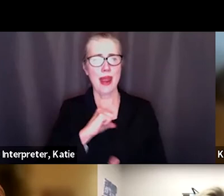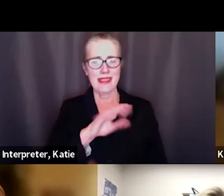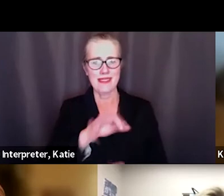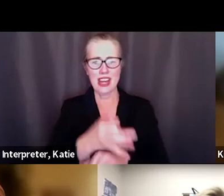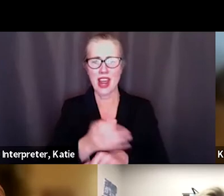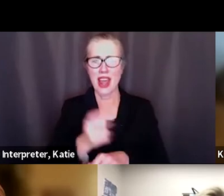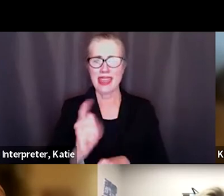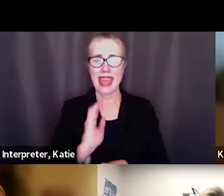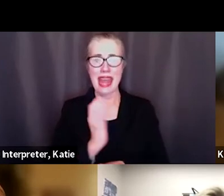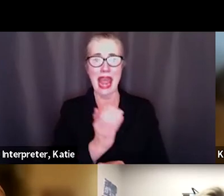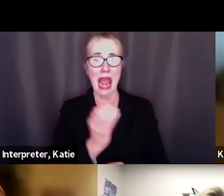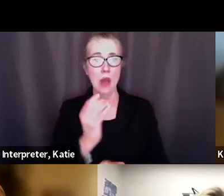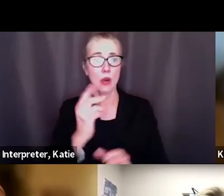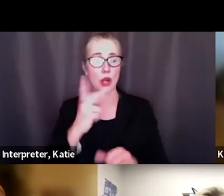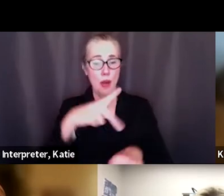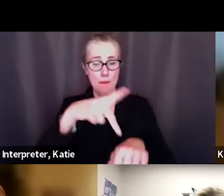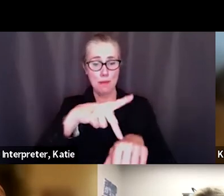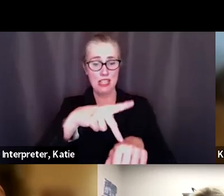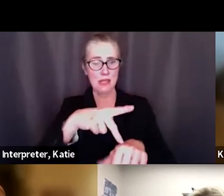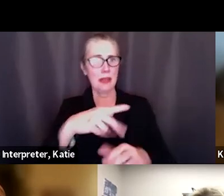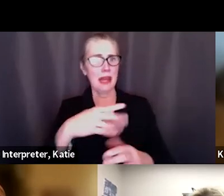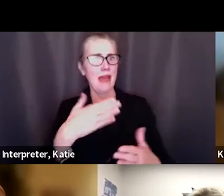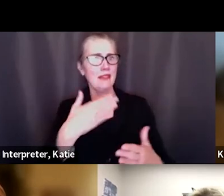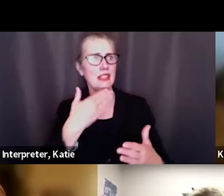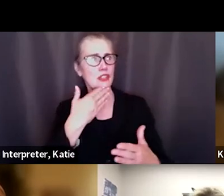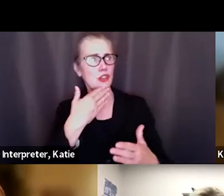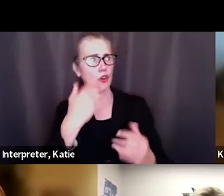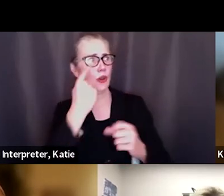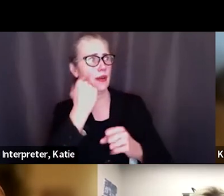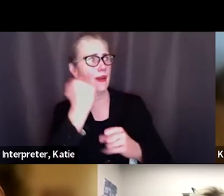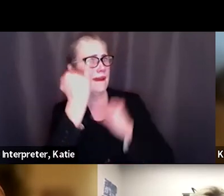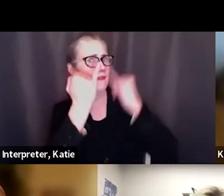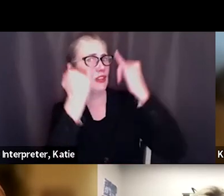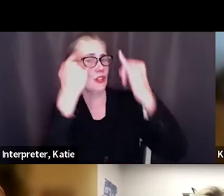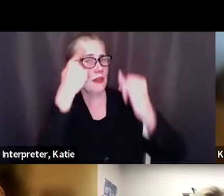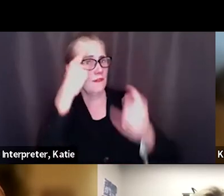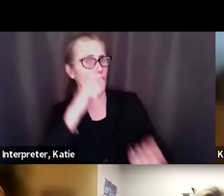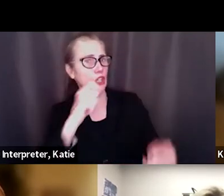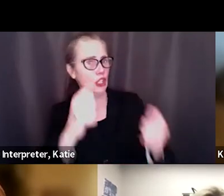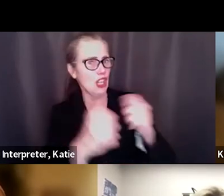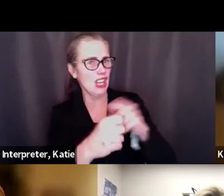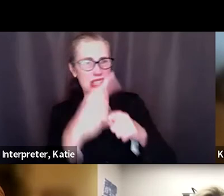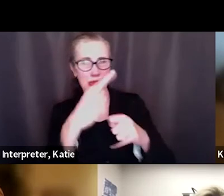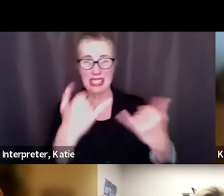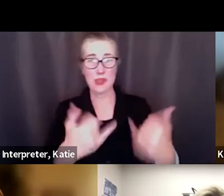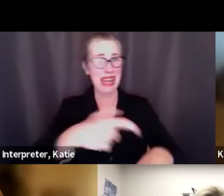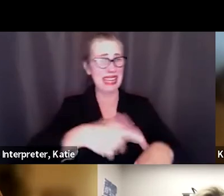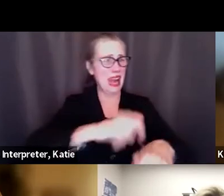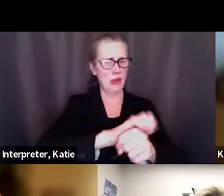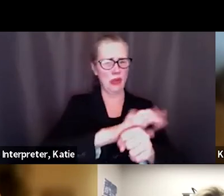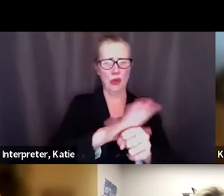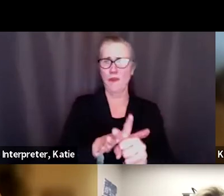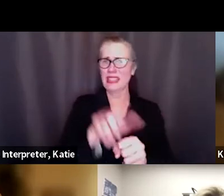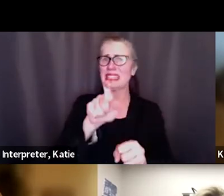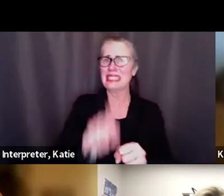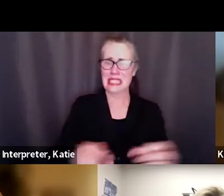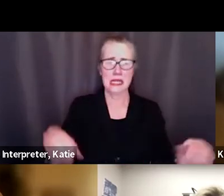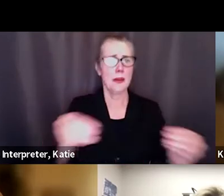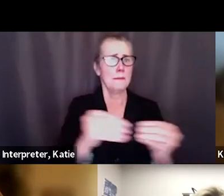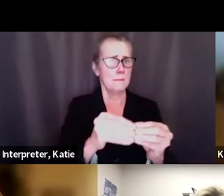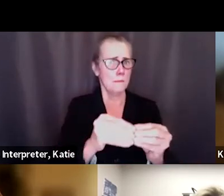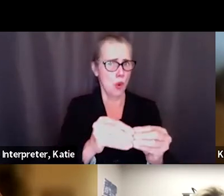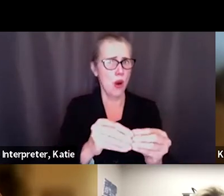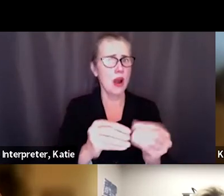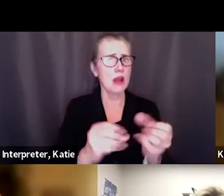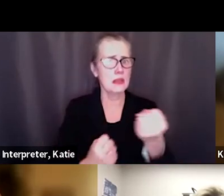compelling vision for positive change at a time when we so acutely need solutions around health care and mental health so